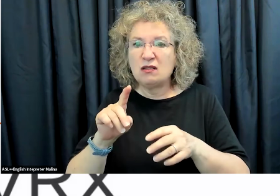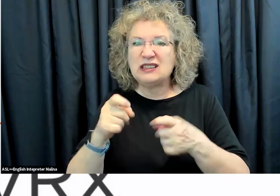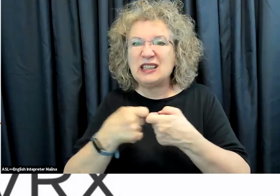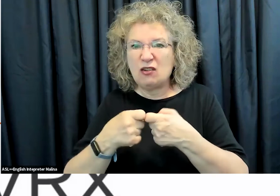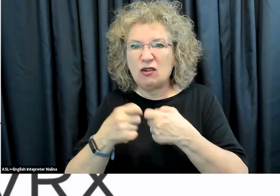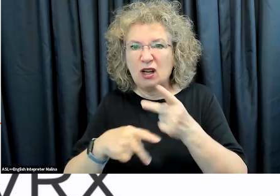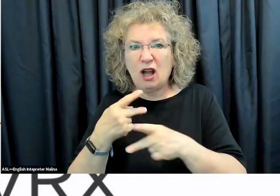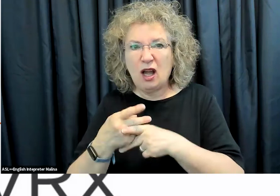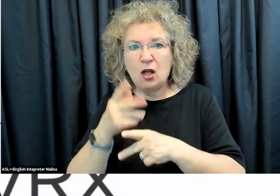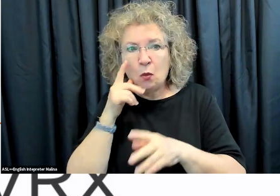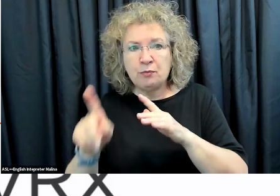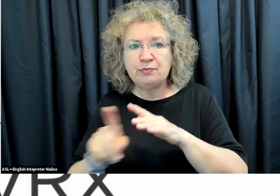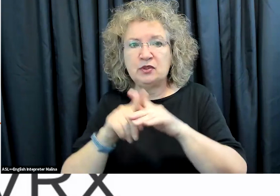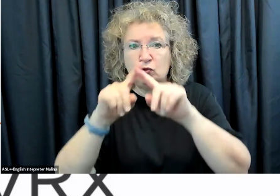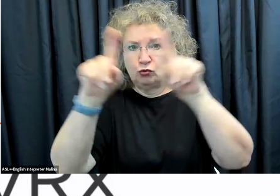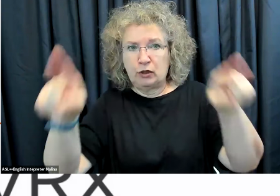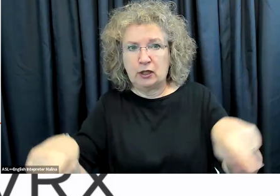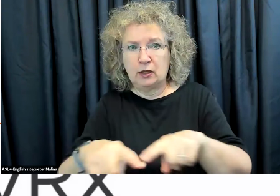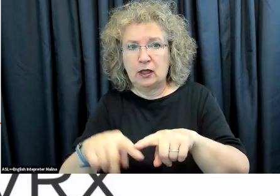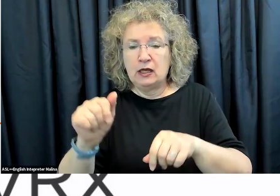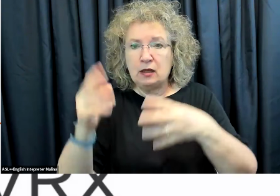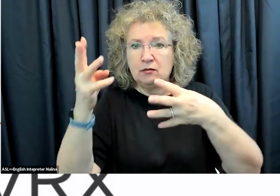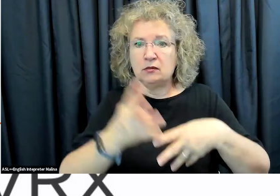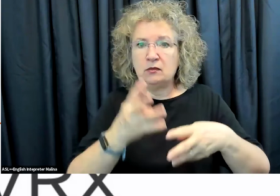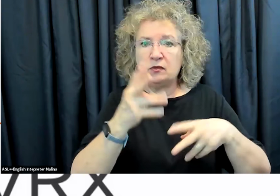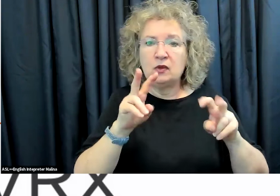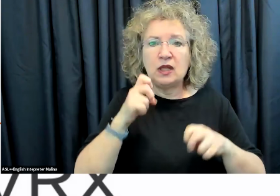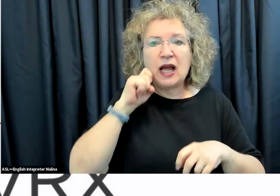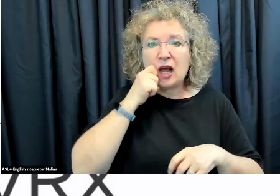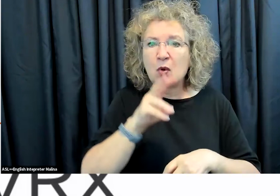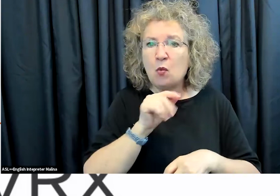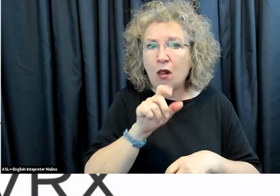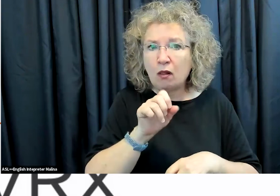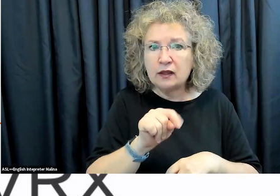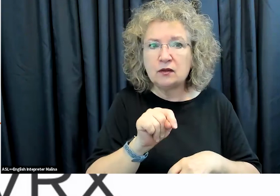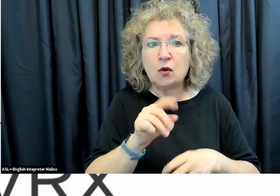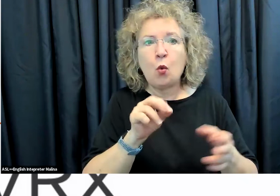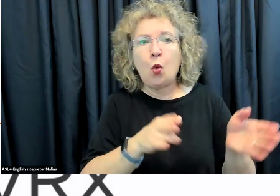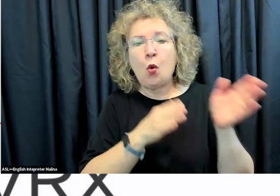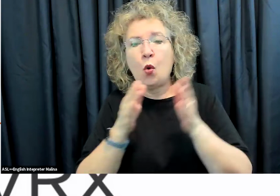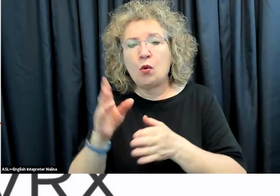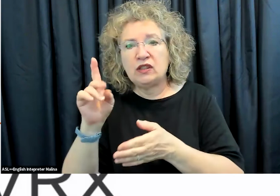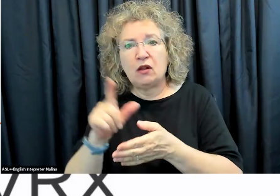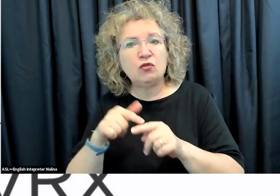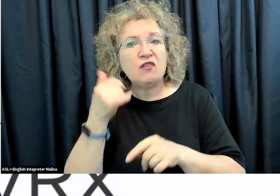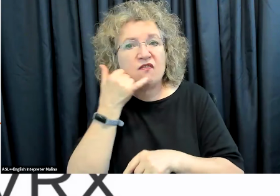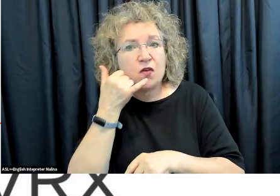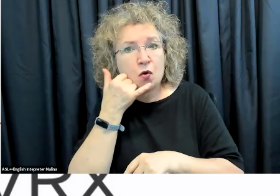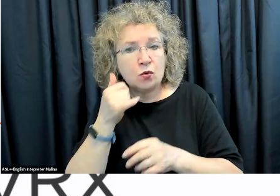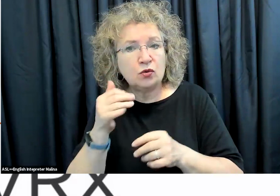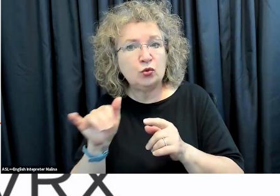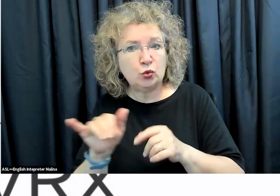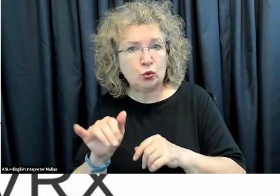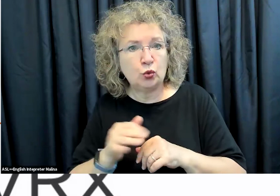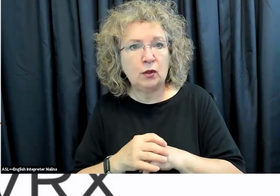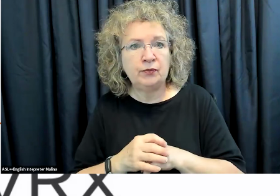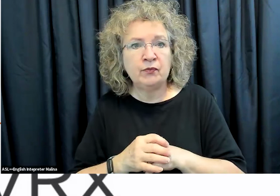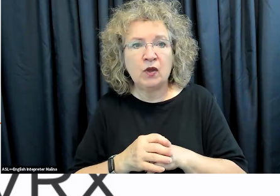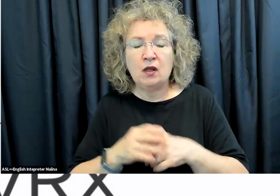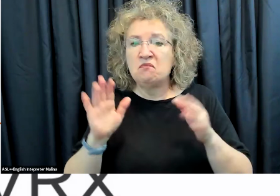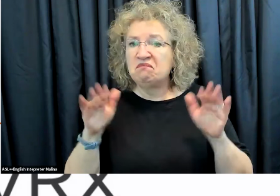And you can also print out this card. Then you're ready to use it. Simply present it to your pharmacist and start realizing the